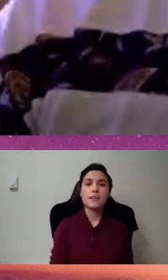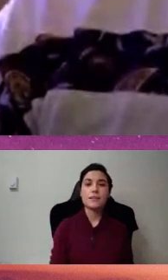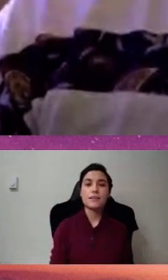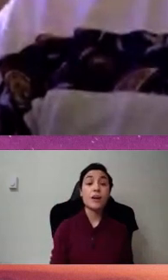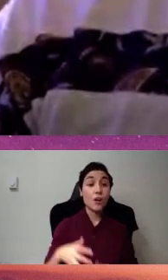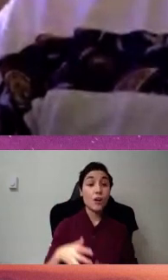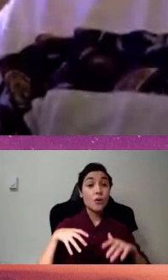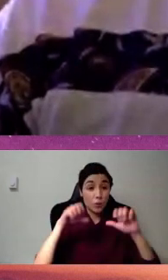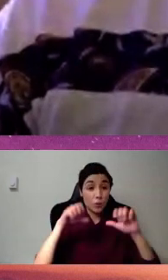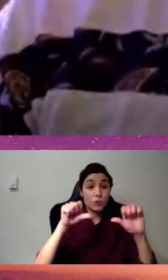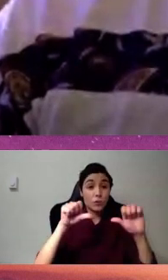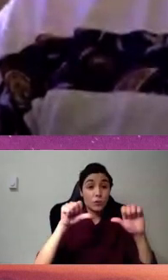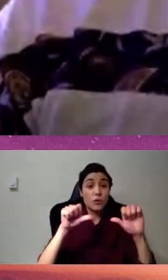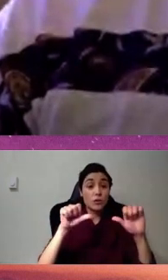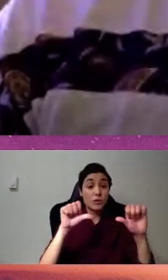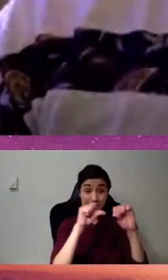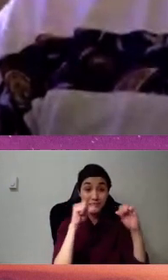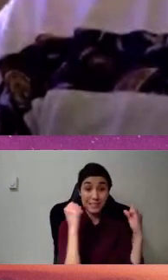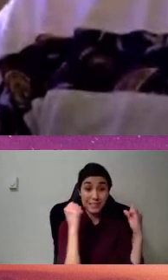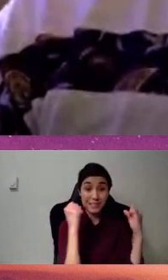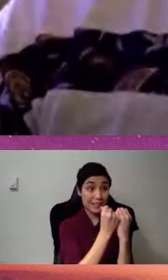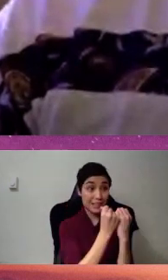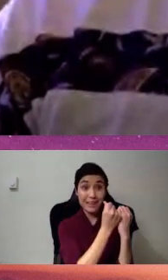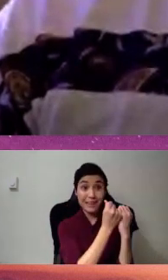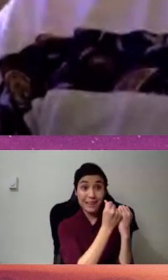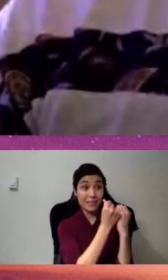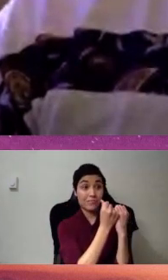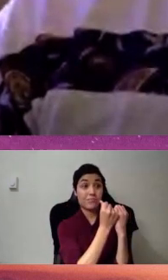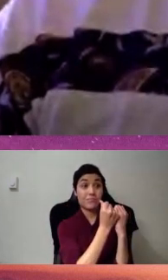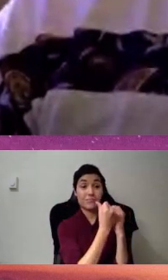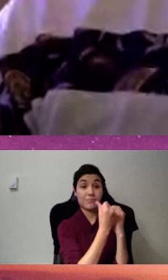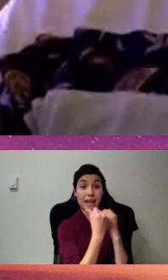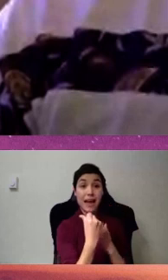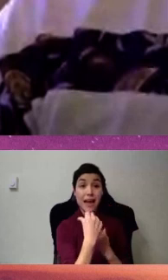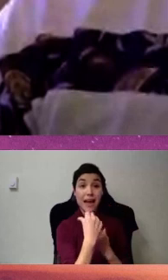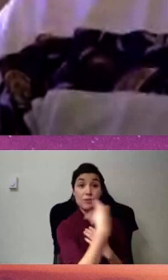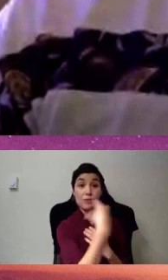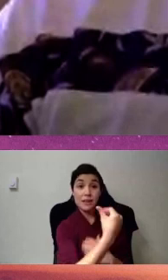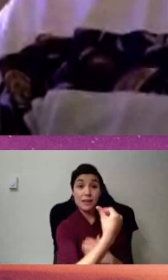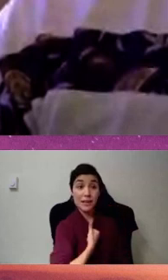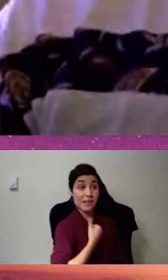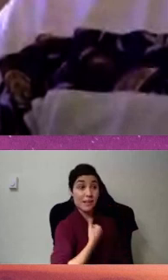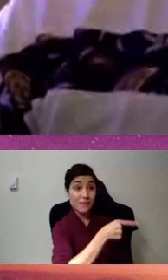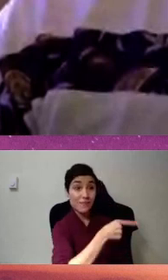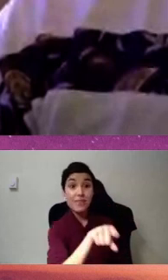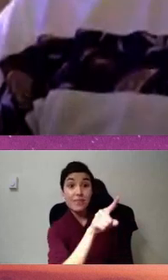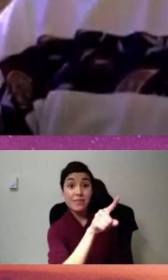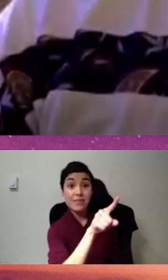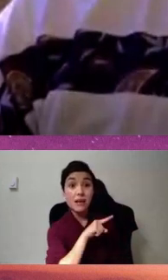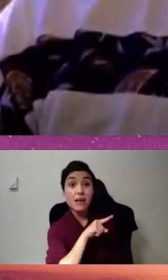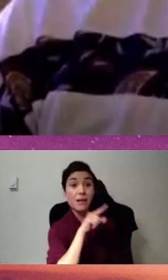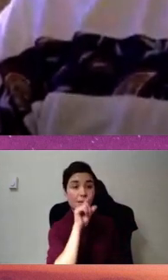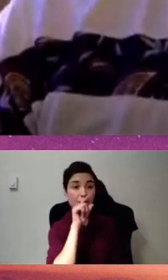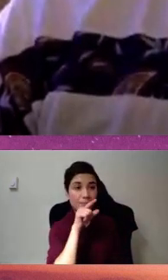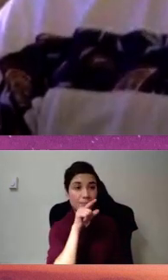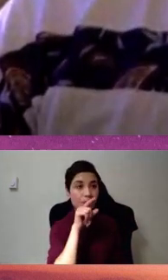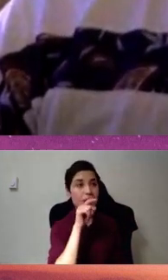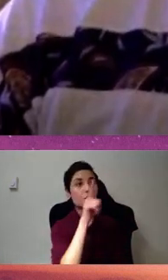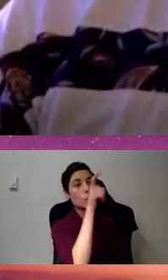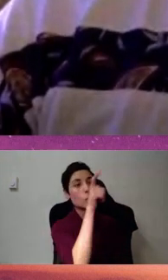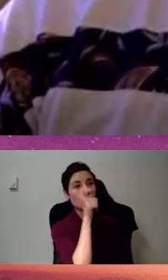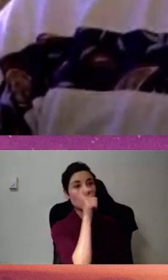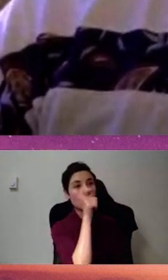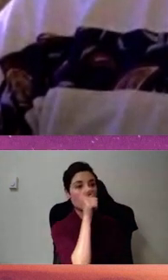that influenced me to hate myself, to separate and fracture parts of my identity,